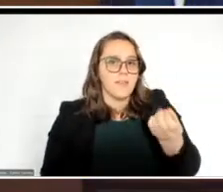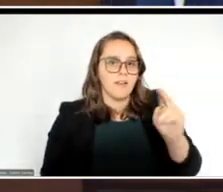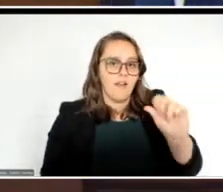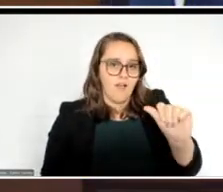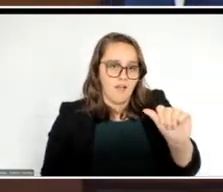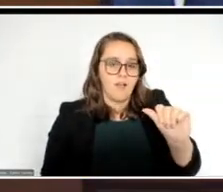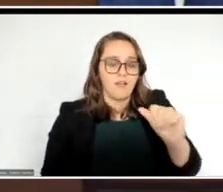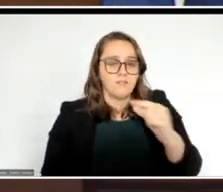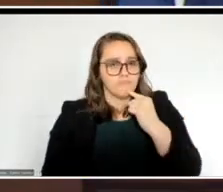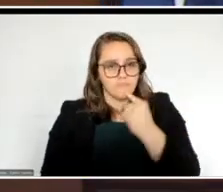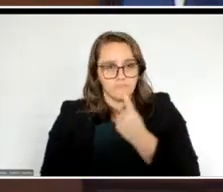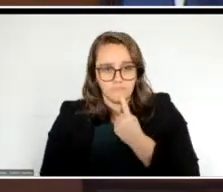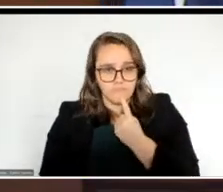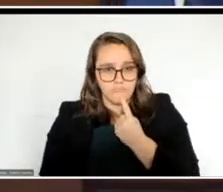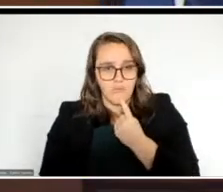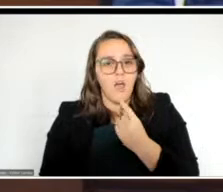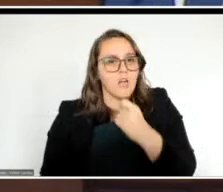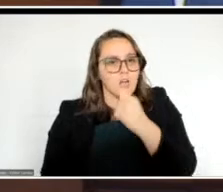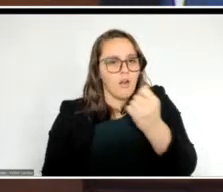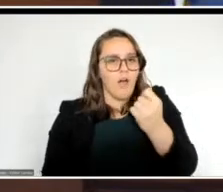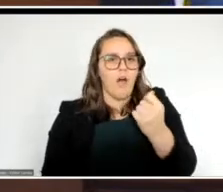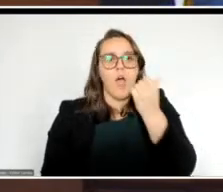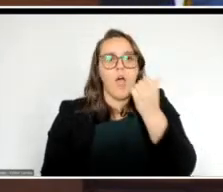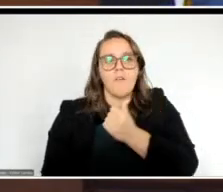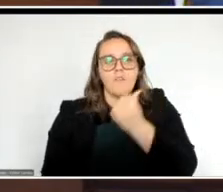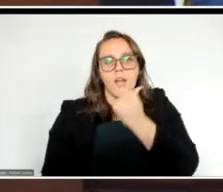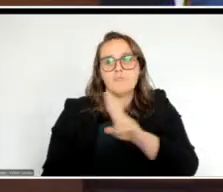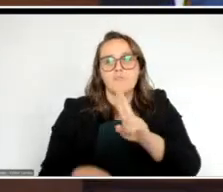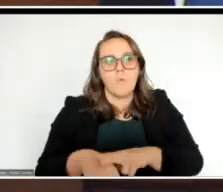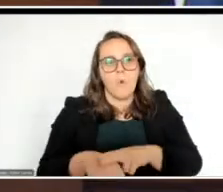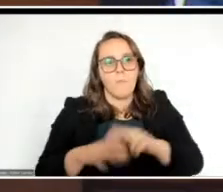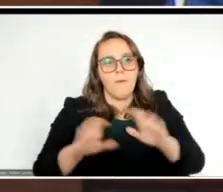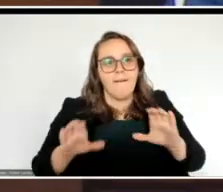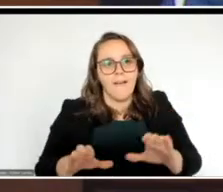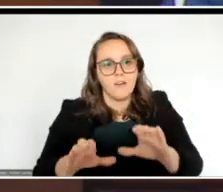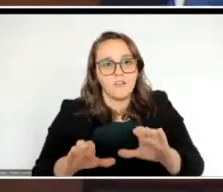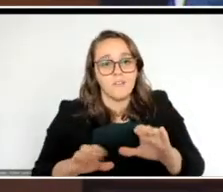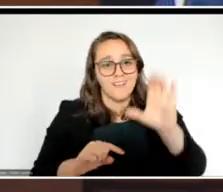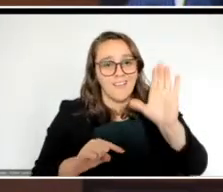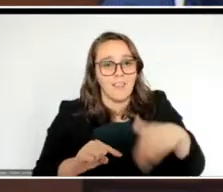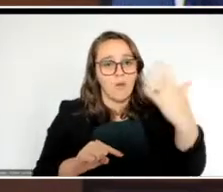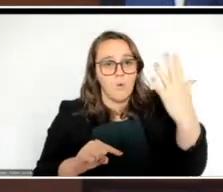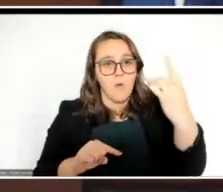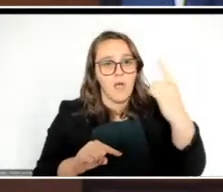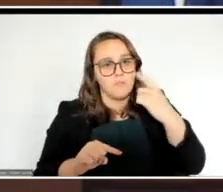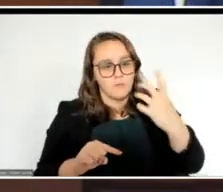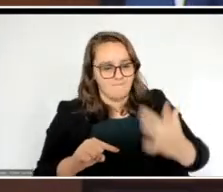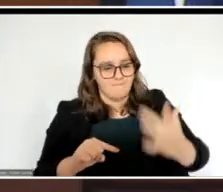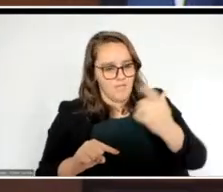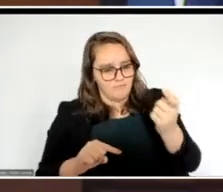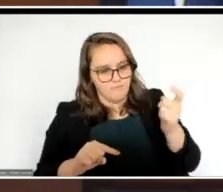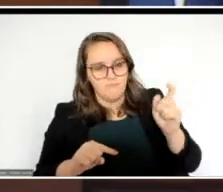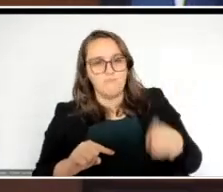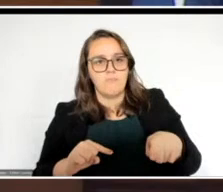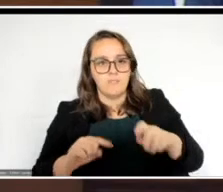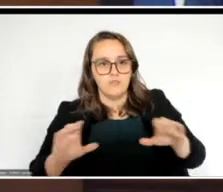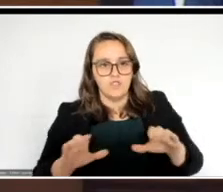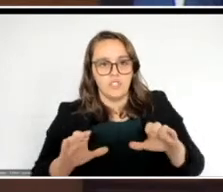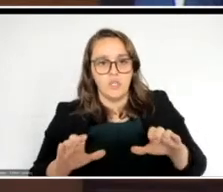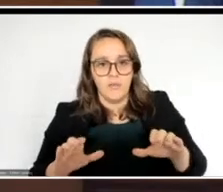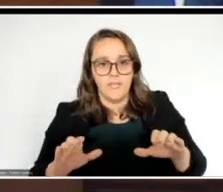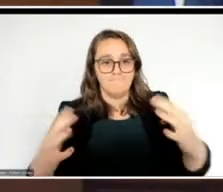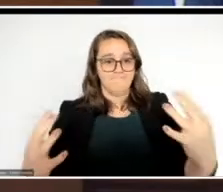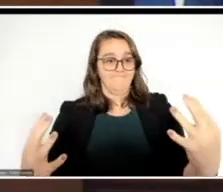and extraordinary action. That's why we want to take this step in full view of the American